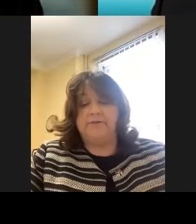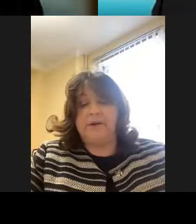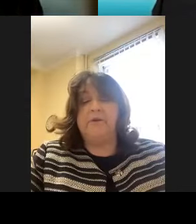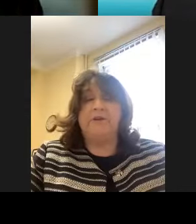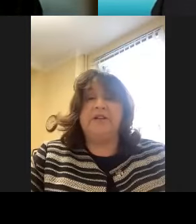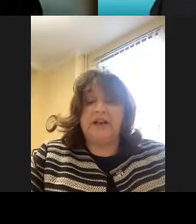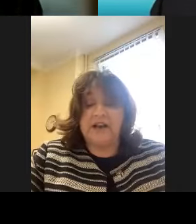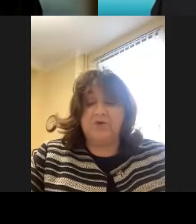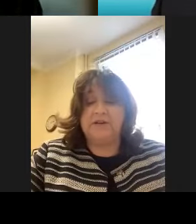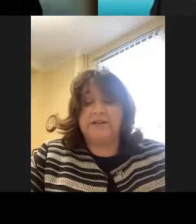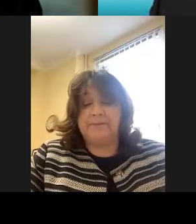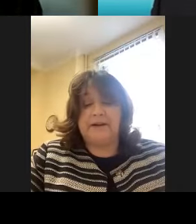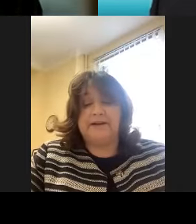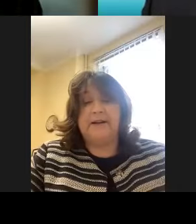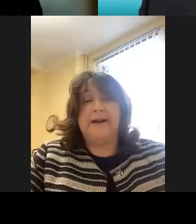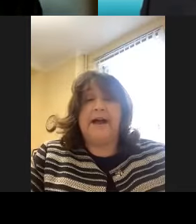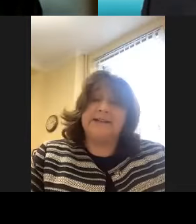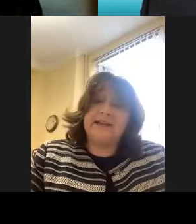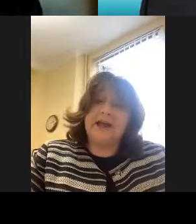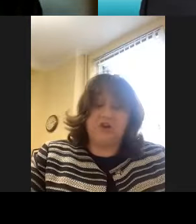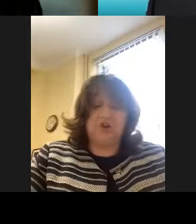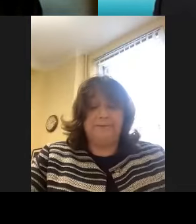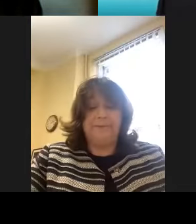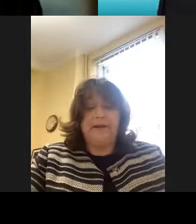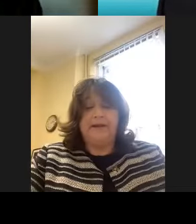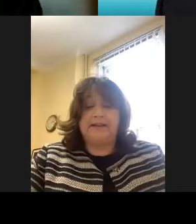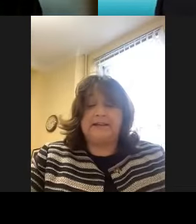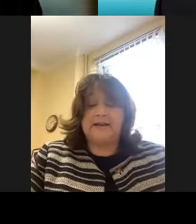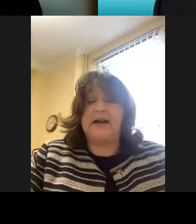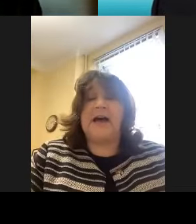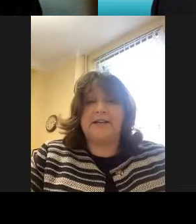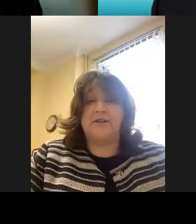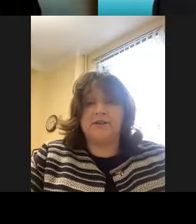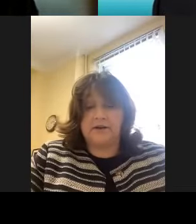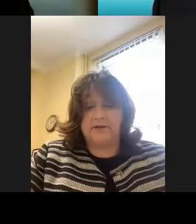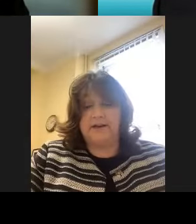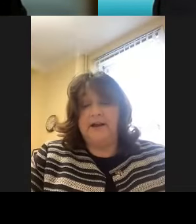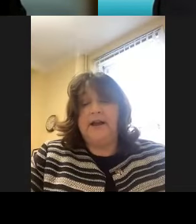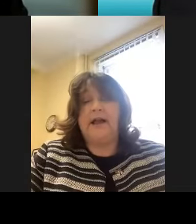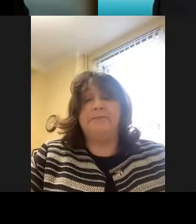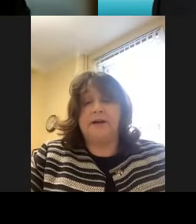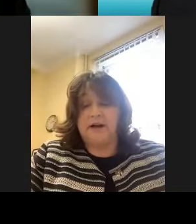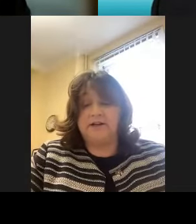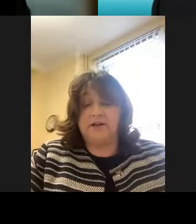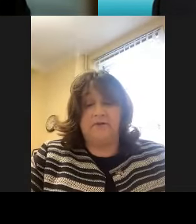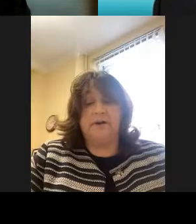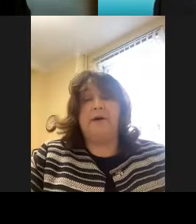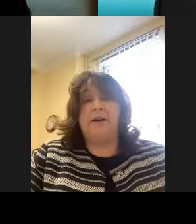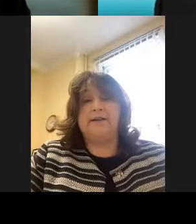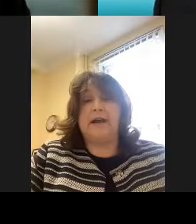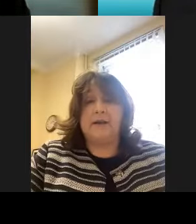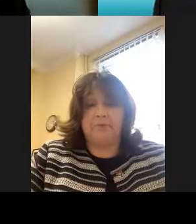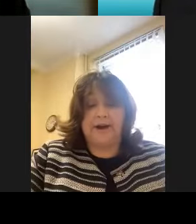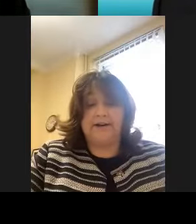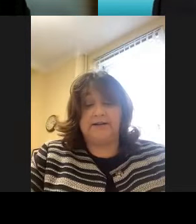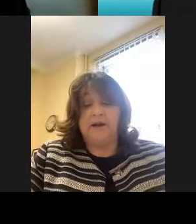lives of people with intellectual disability as they age. This data has undoubtedly helped guide government